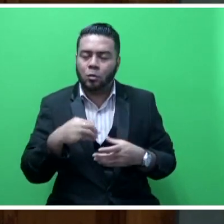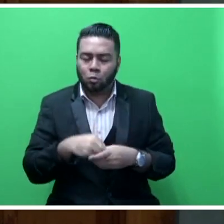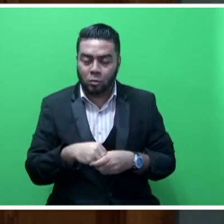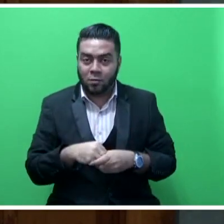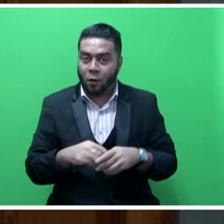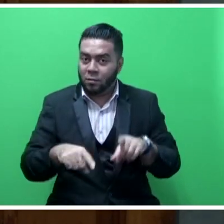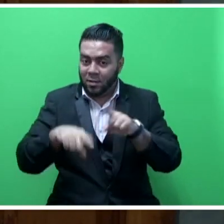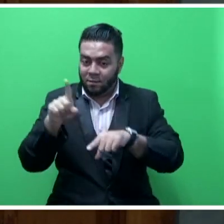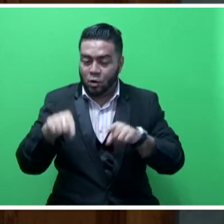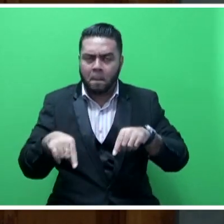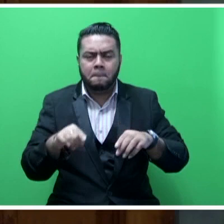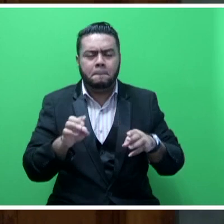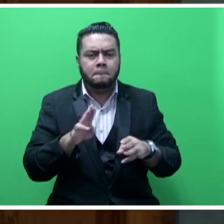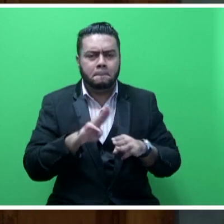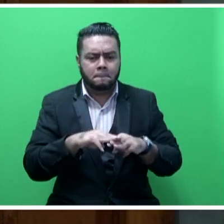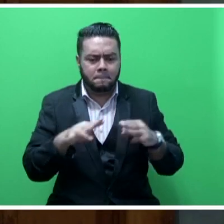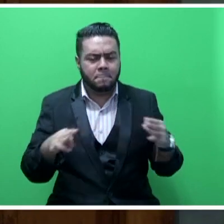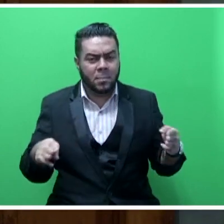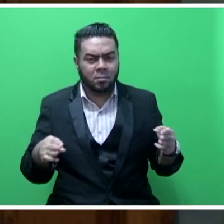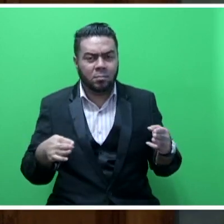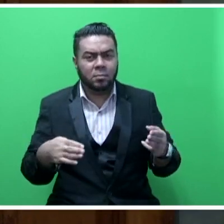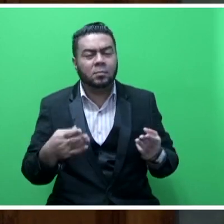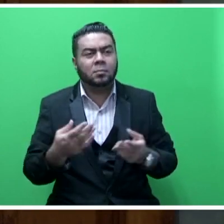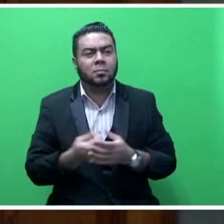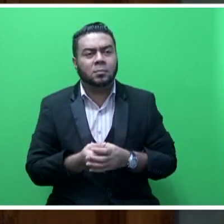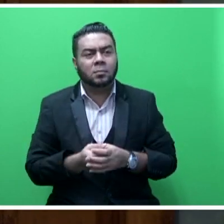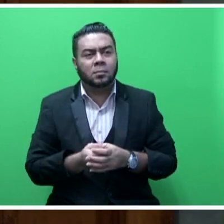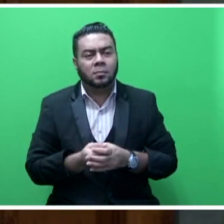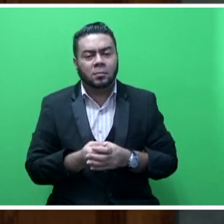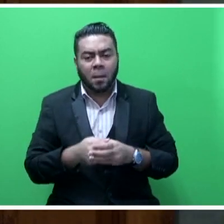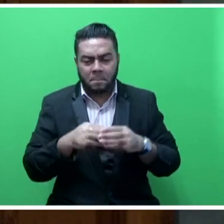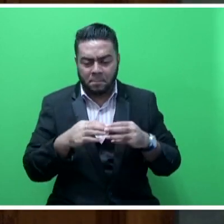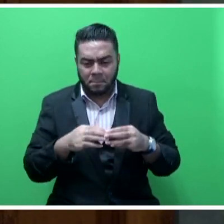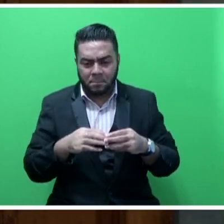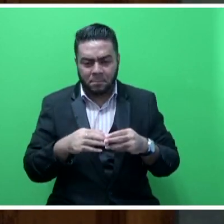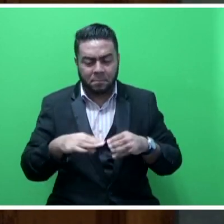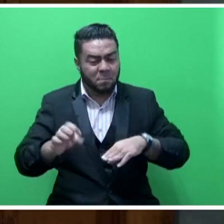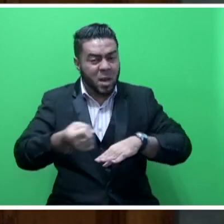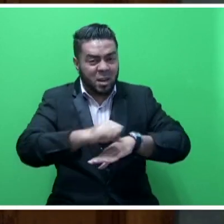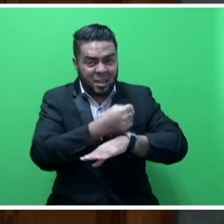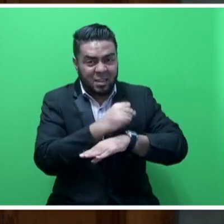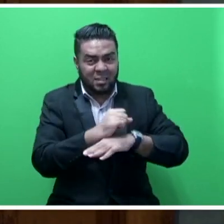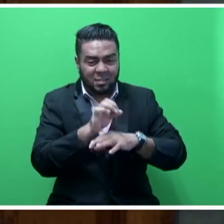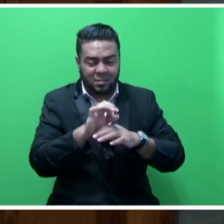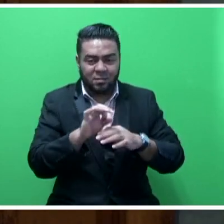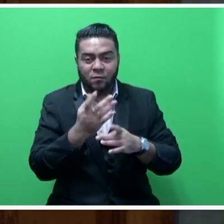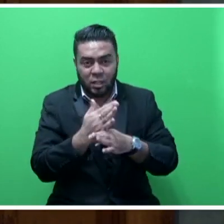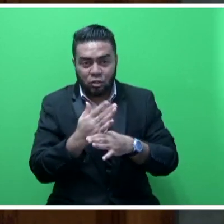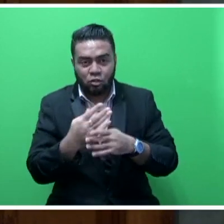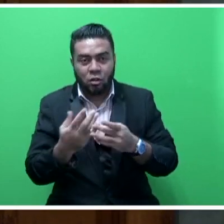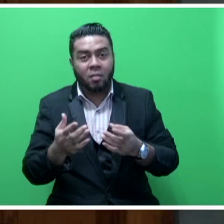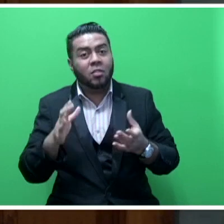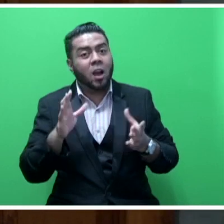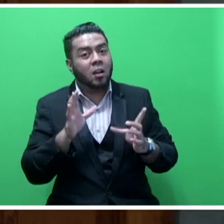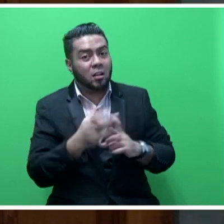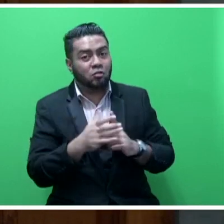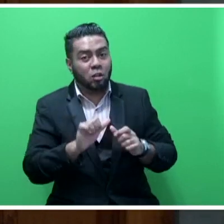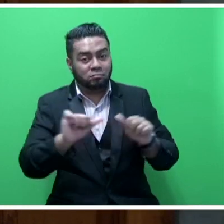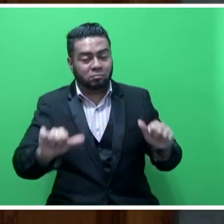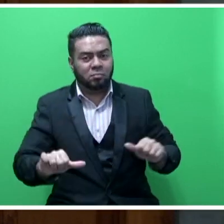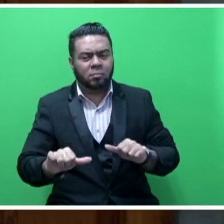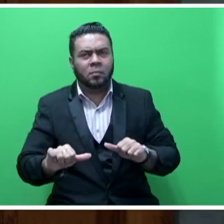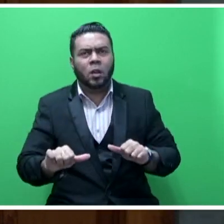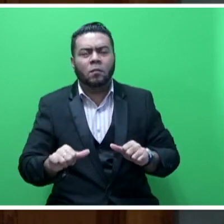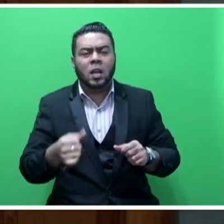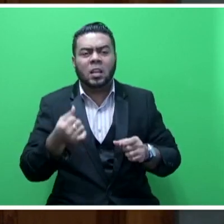of different marine species. At our communities, ocean farming involves the culture of seaweed, edible